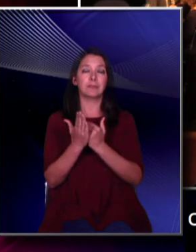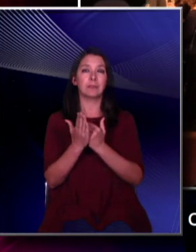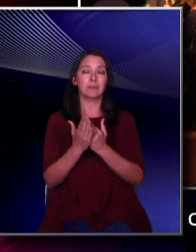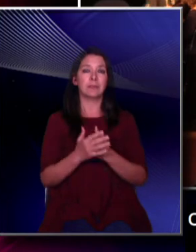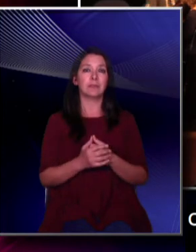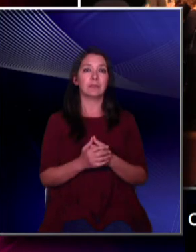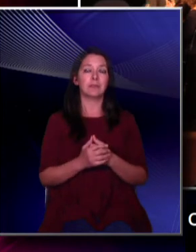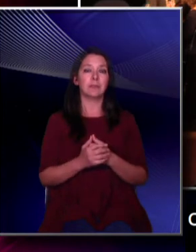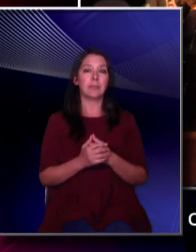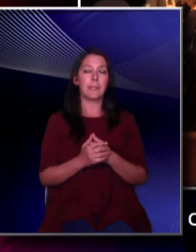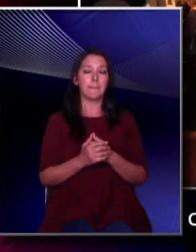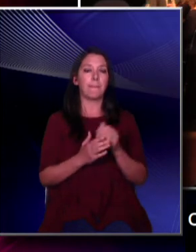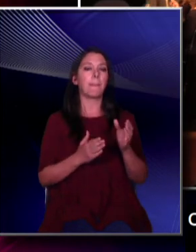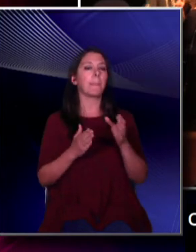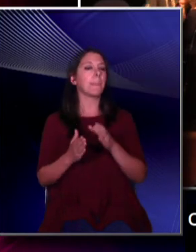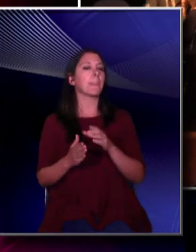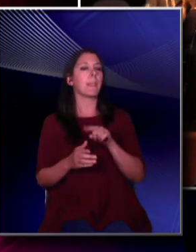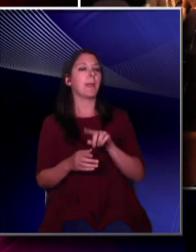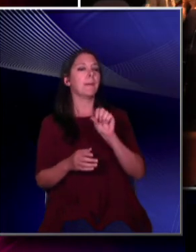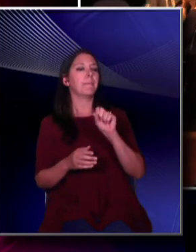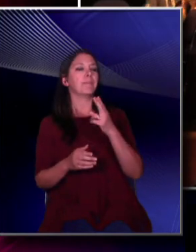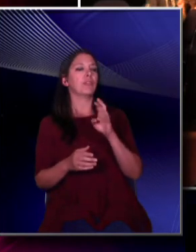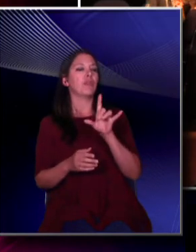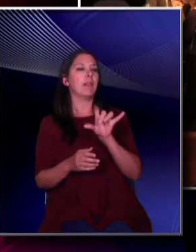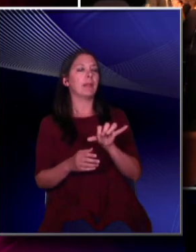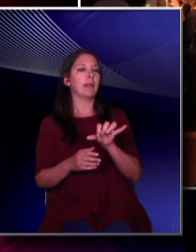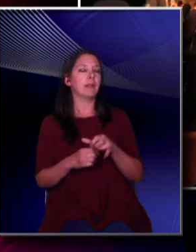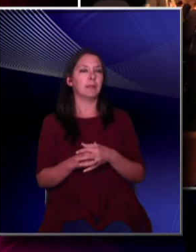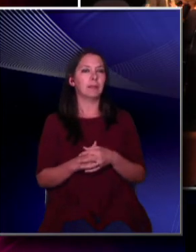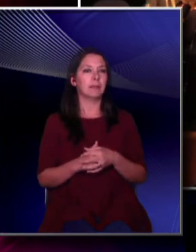Oh, No, sorry. this is Shelley.